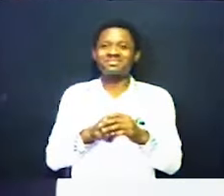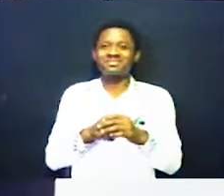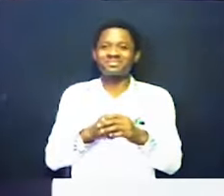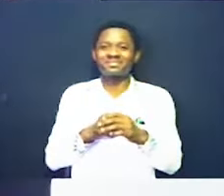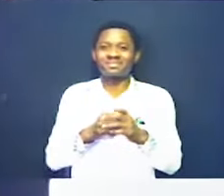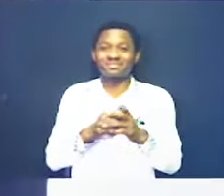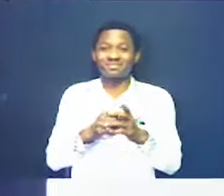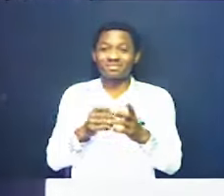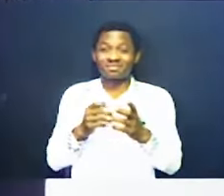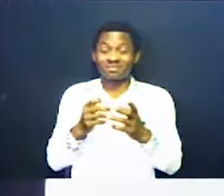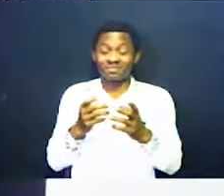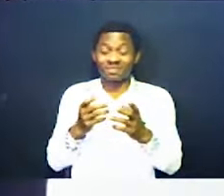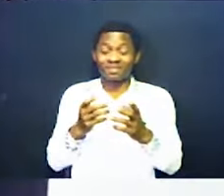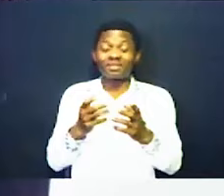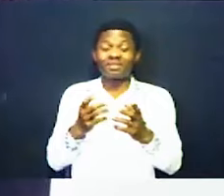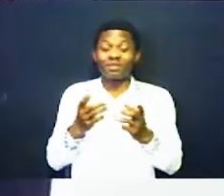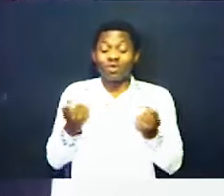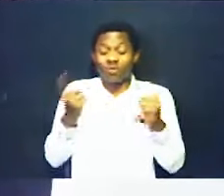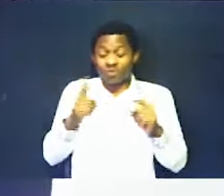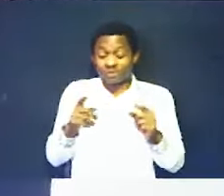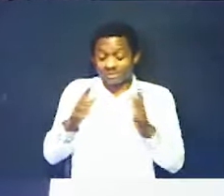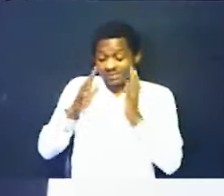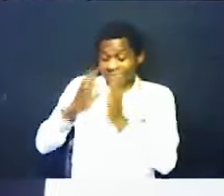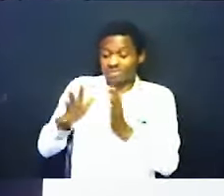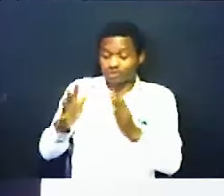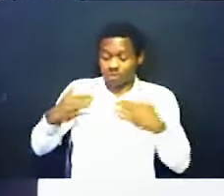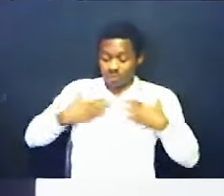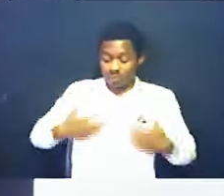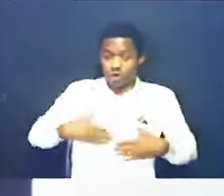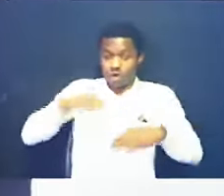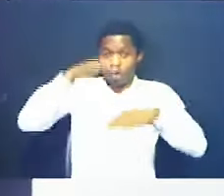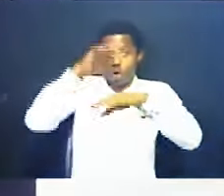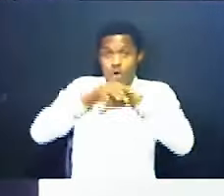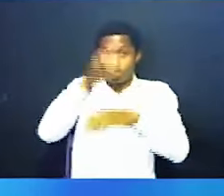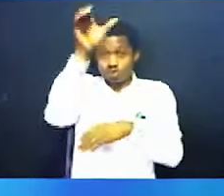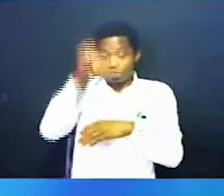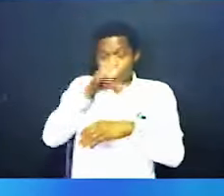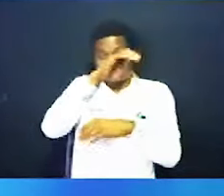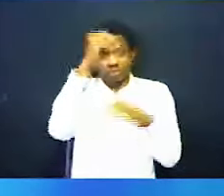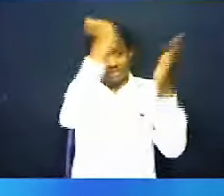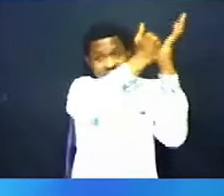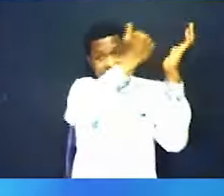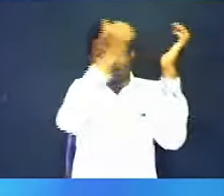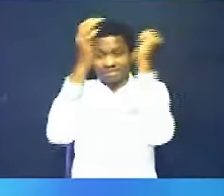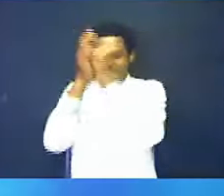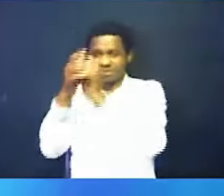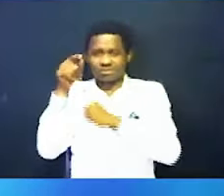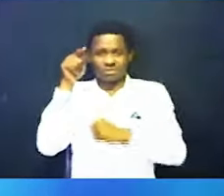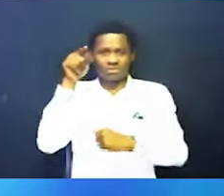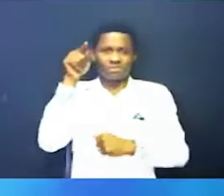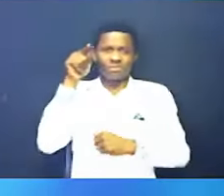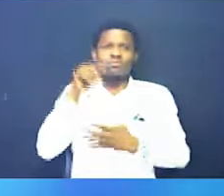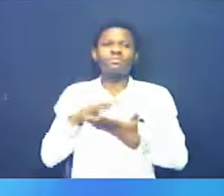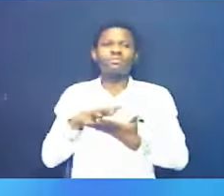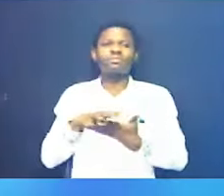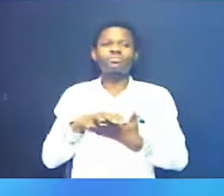You see, when you leave the body crucified on the cross, you see it